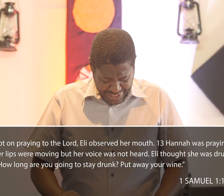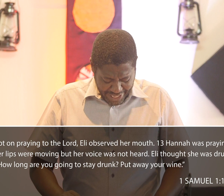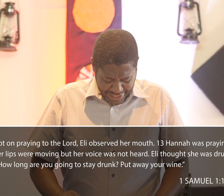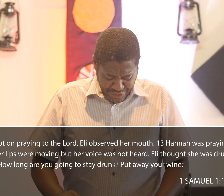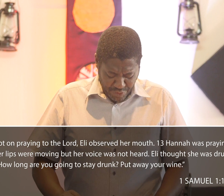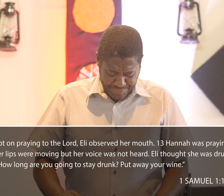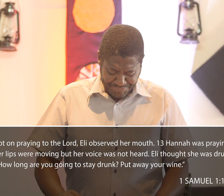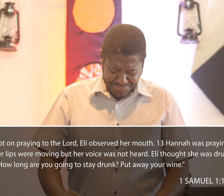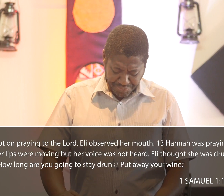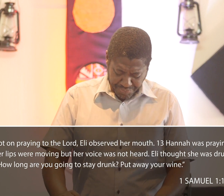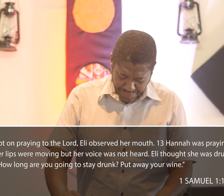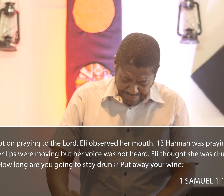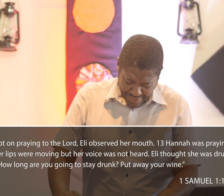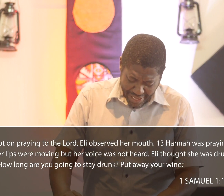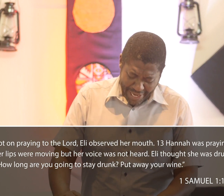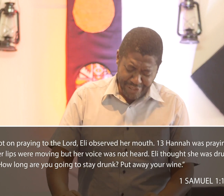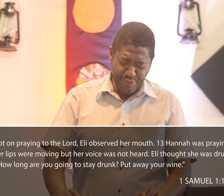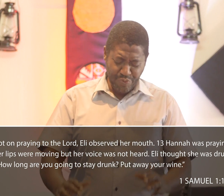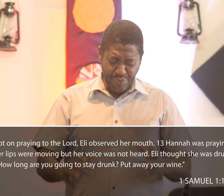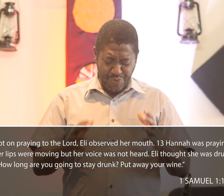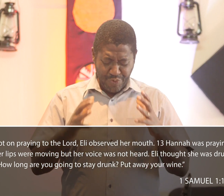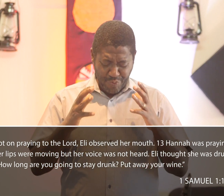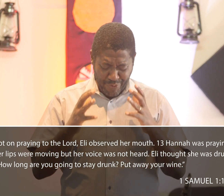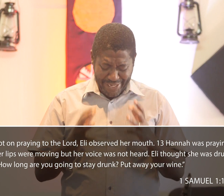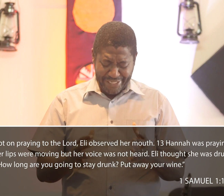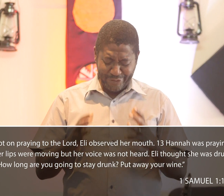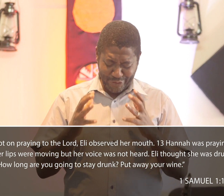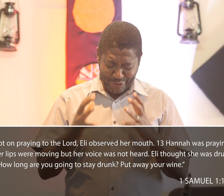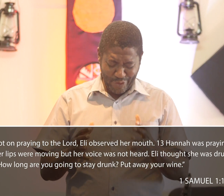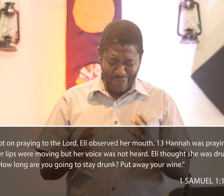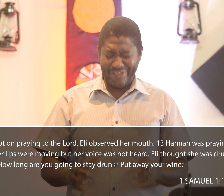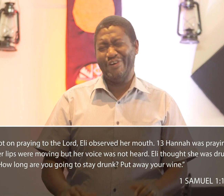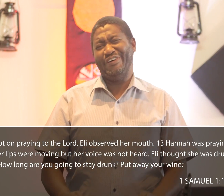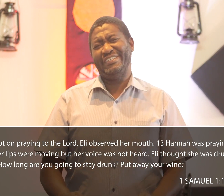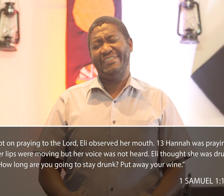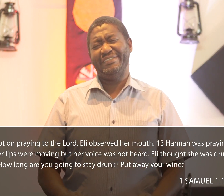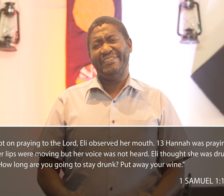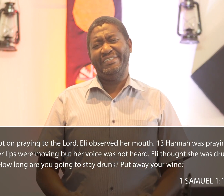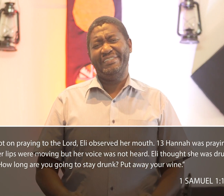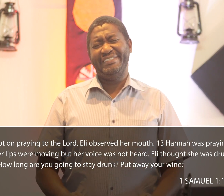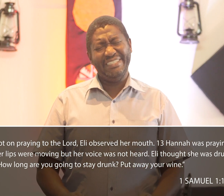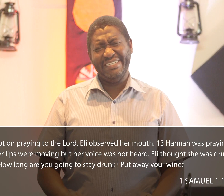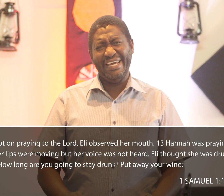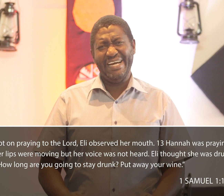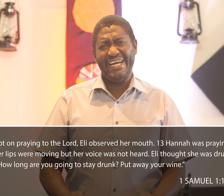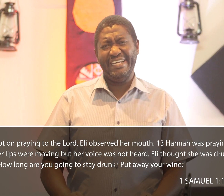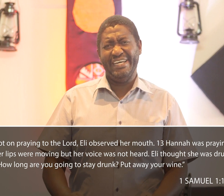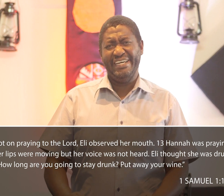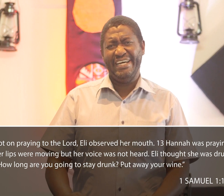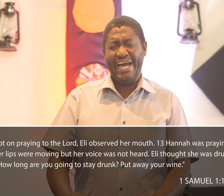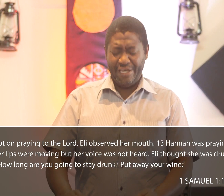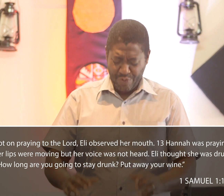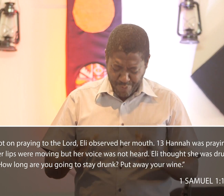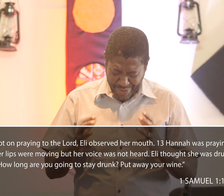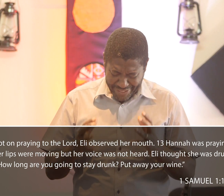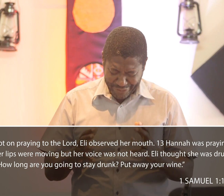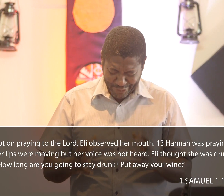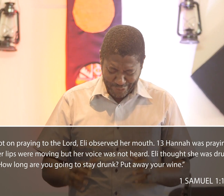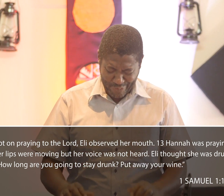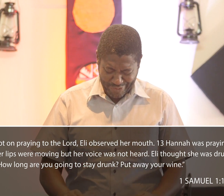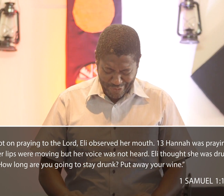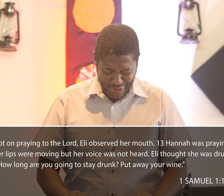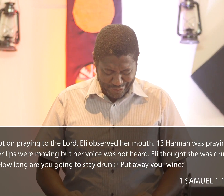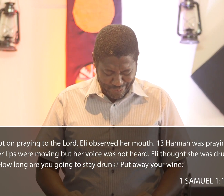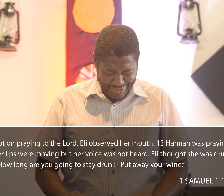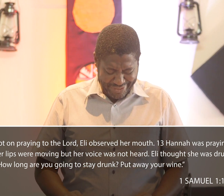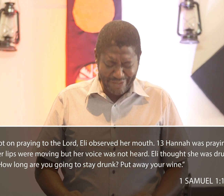reach. And so, are you willing to soar with God? Just like Hannah, are you willing to